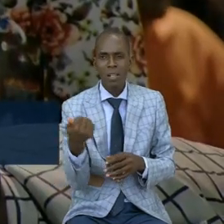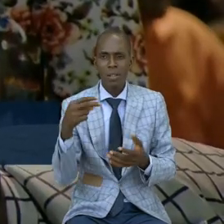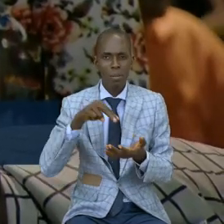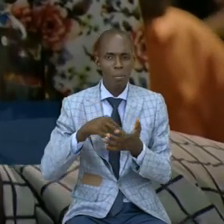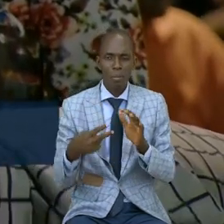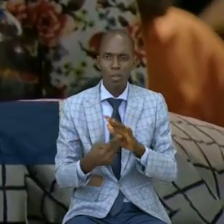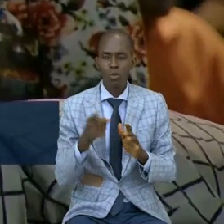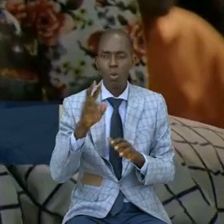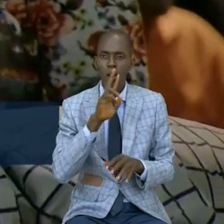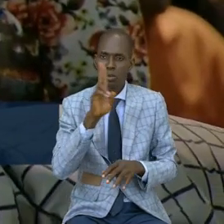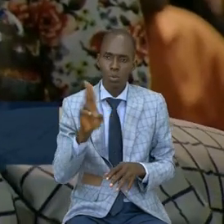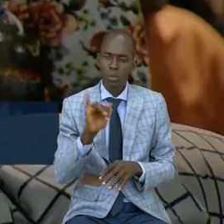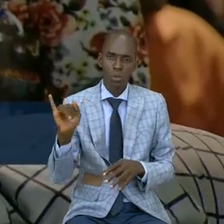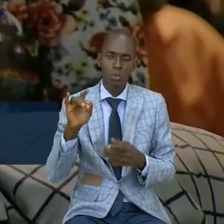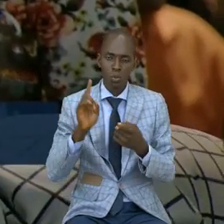including the GS Facebook,